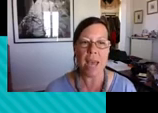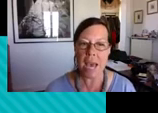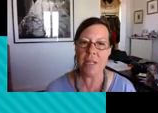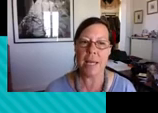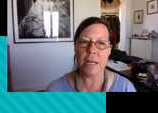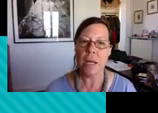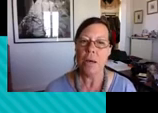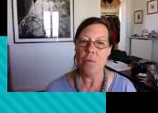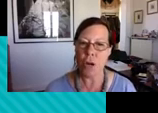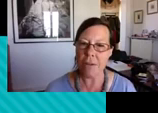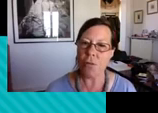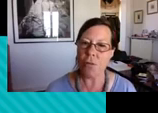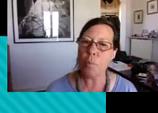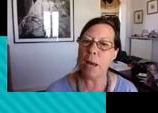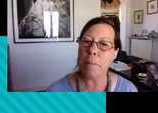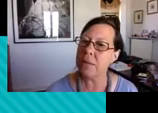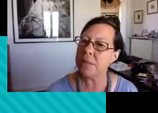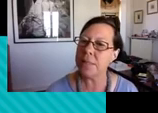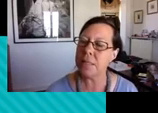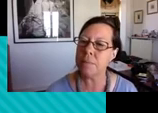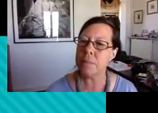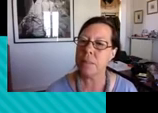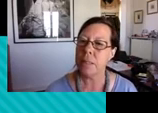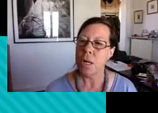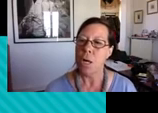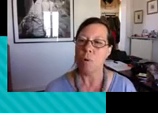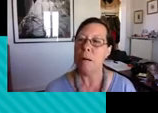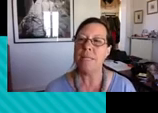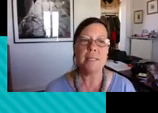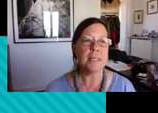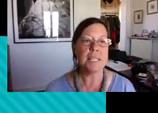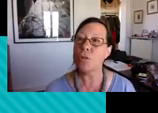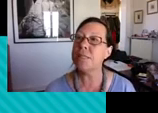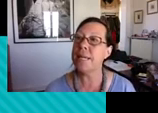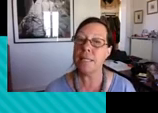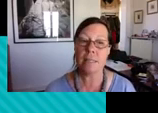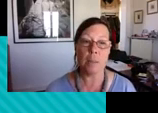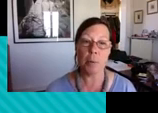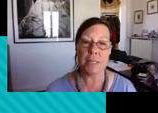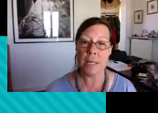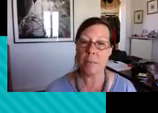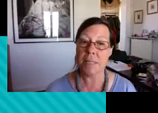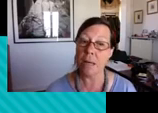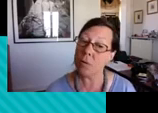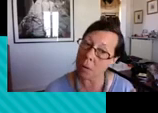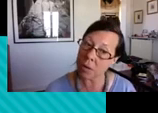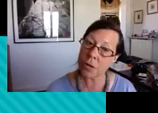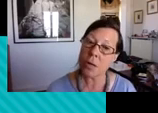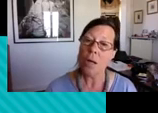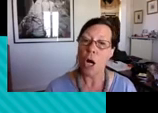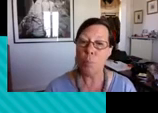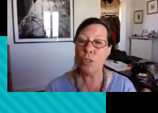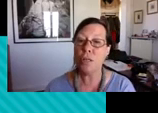have advocated for a vote-by-mail system. Republicans in several states and the president himself,